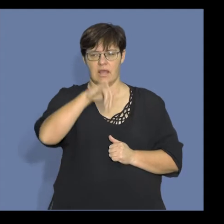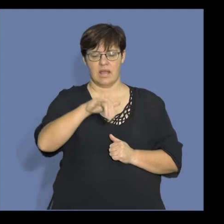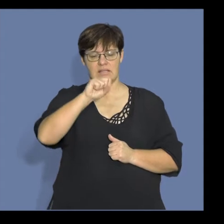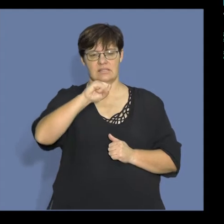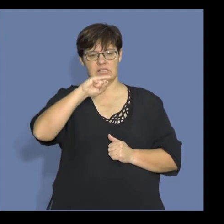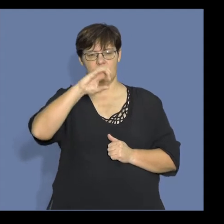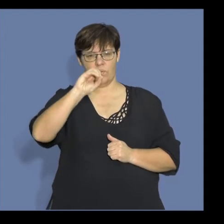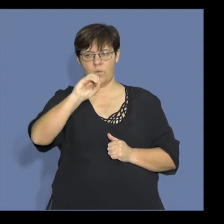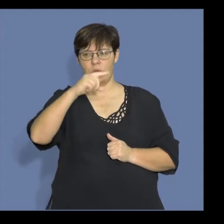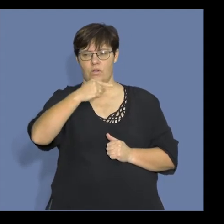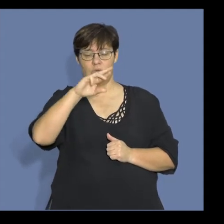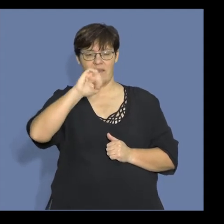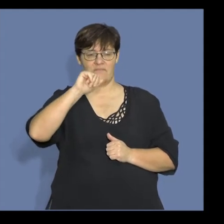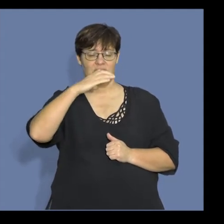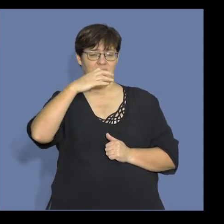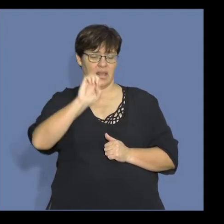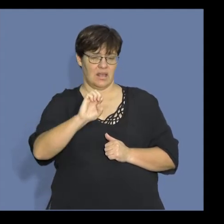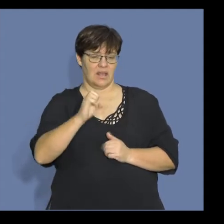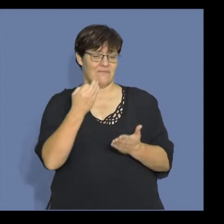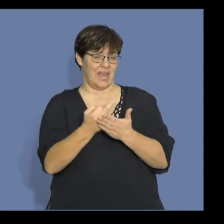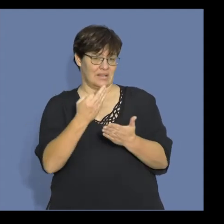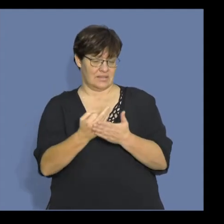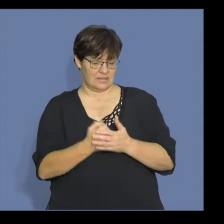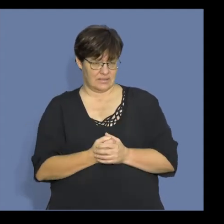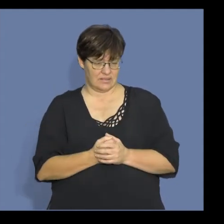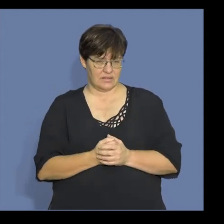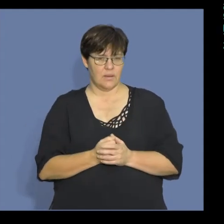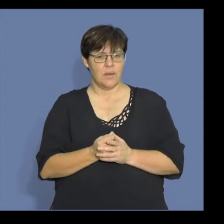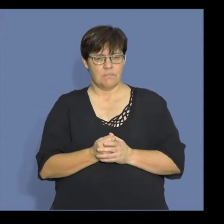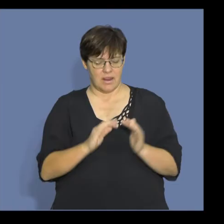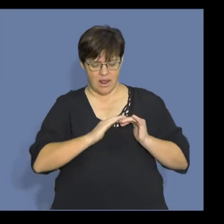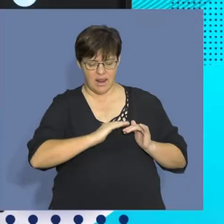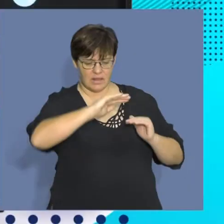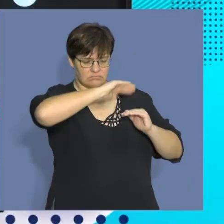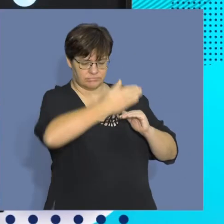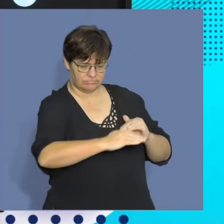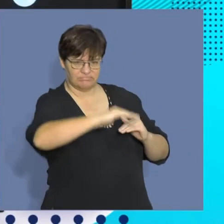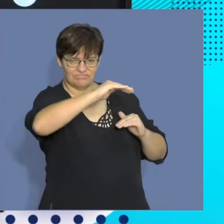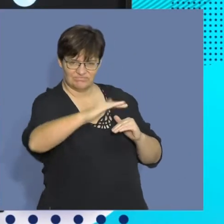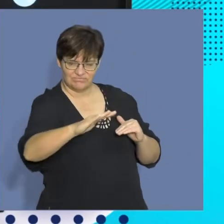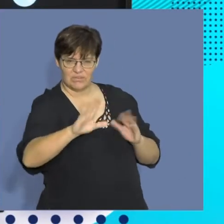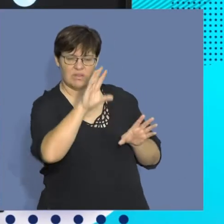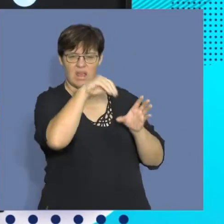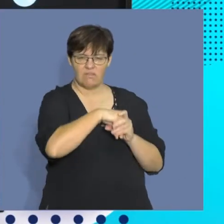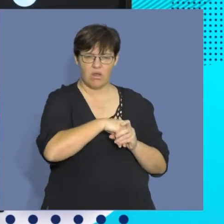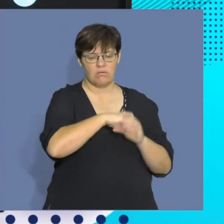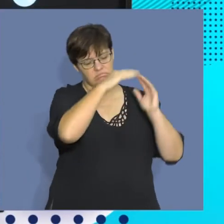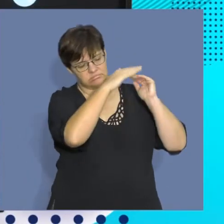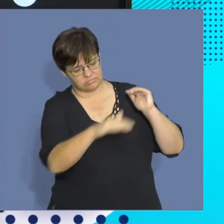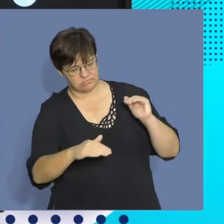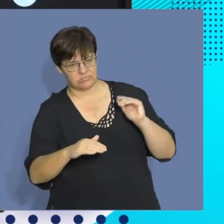Physiographic factors, and I often help myself by reminding me that the physiographic factors are the lay of the land. So in terms of this